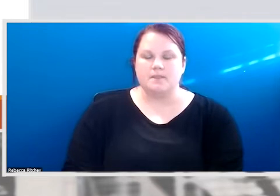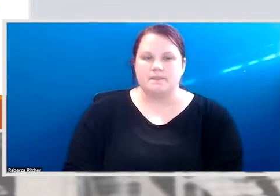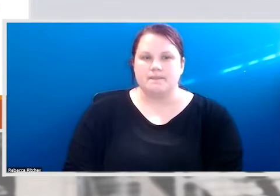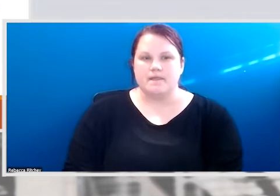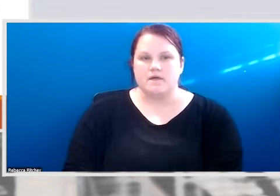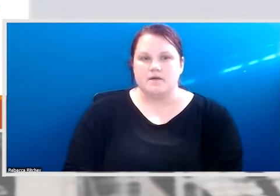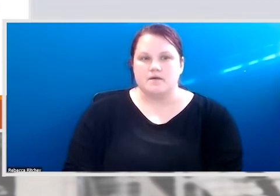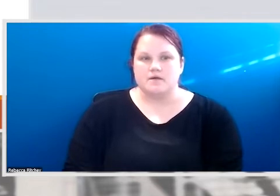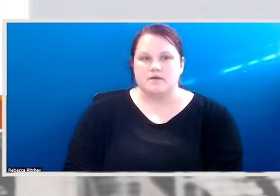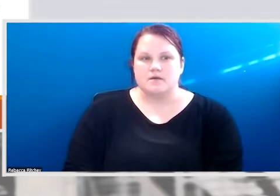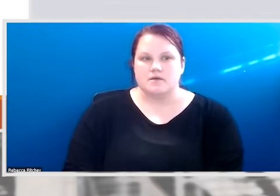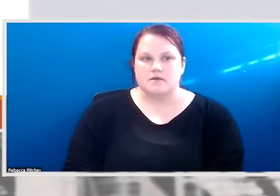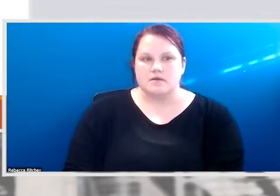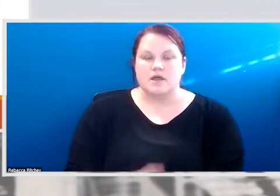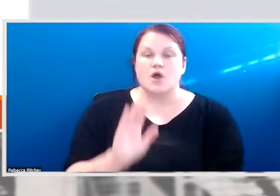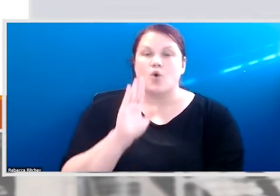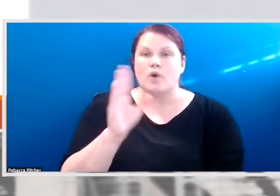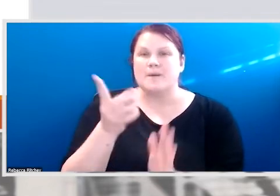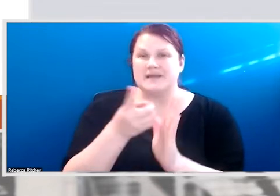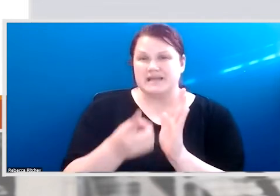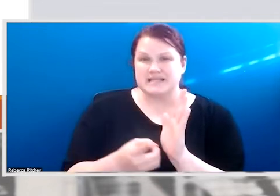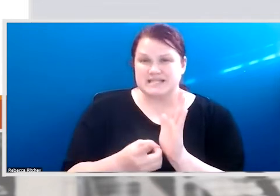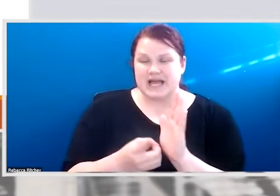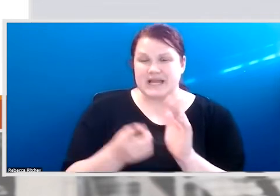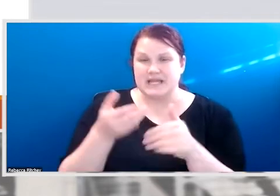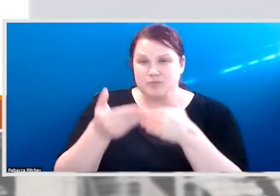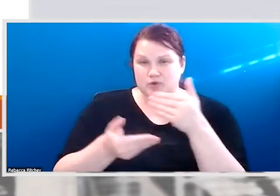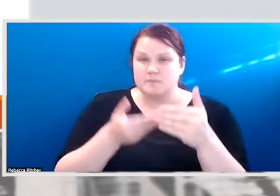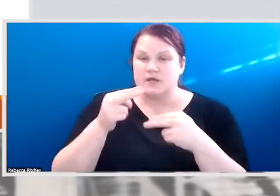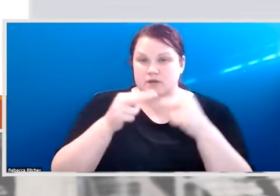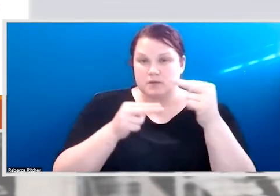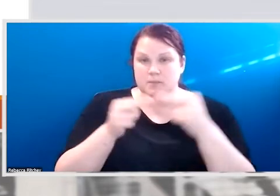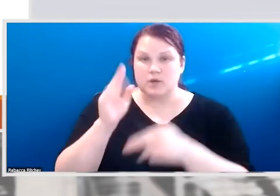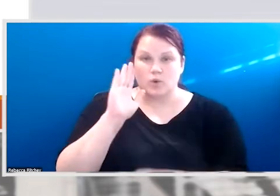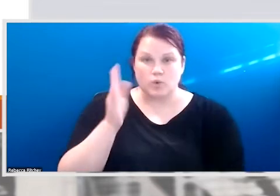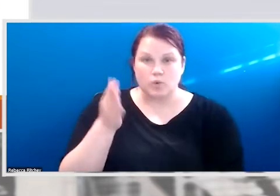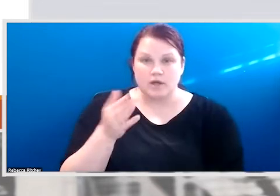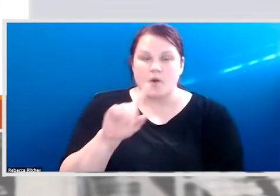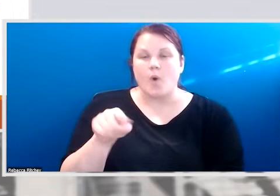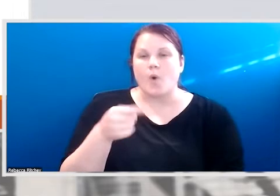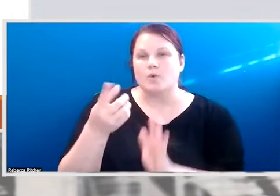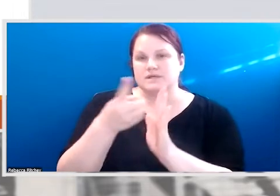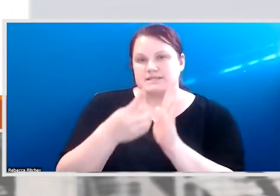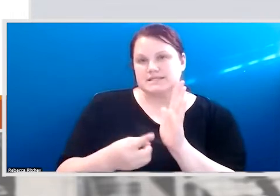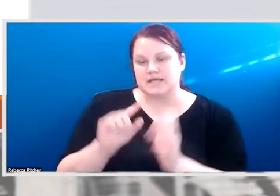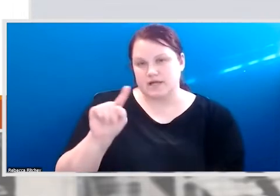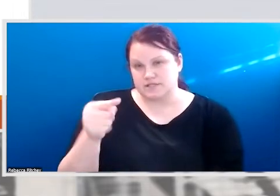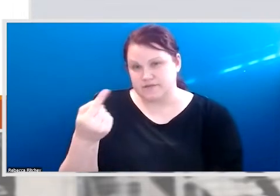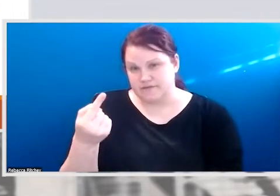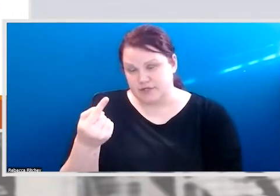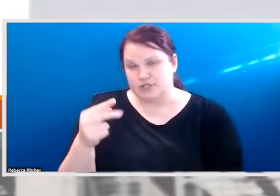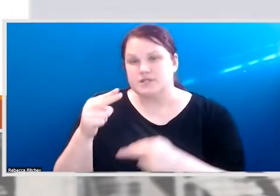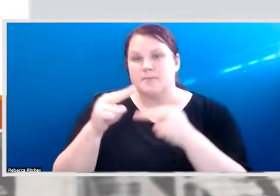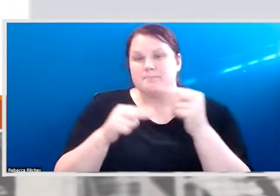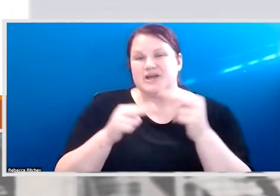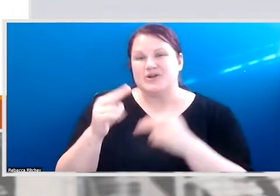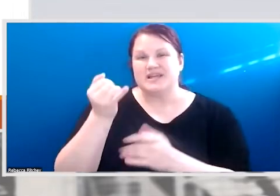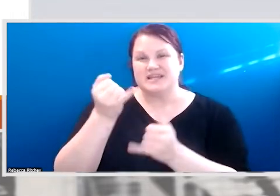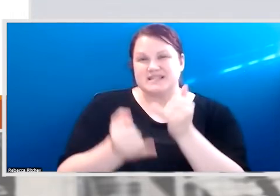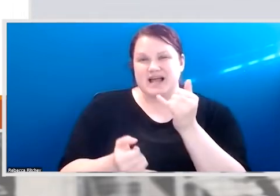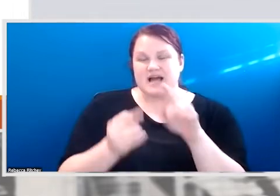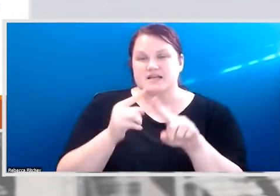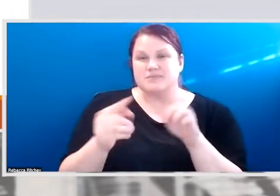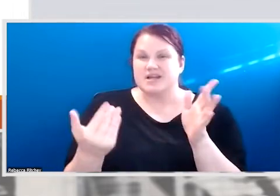we will be designing as we prepare to build. And always design comes first, and always building goes last. But again,